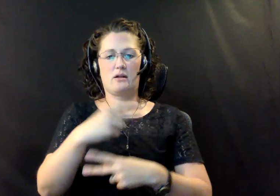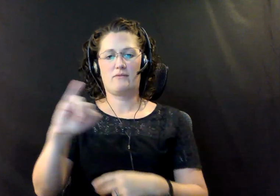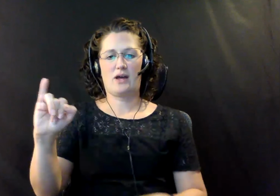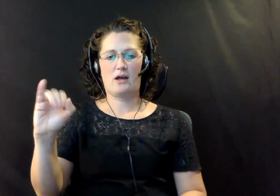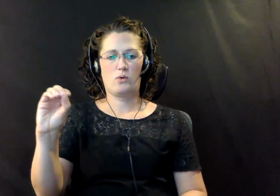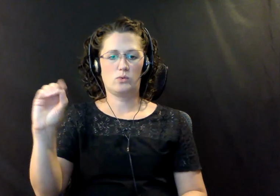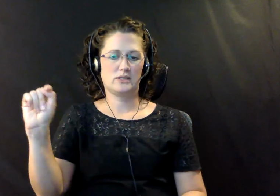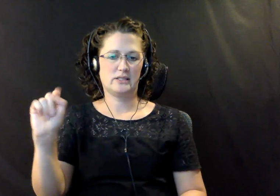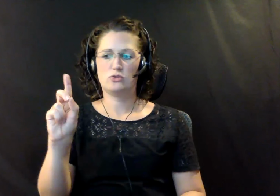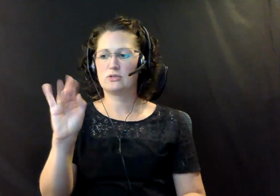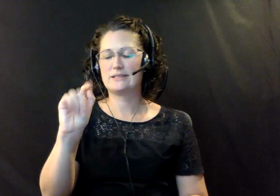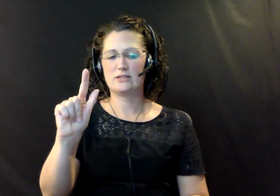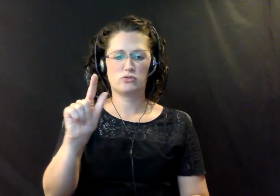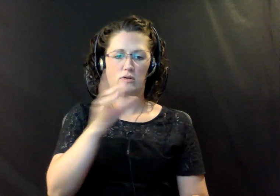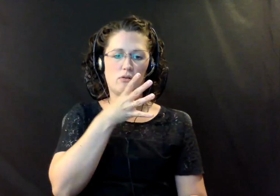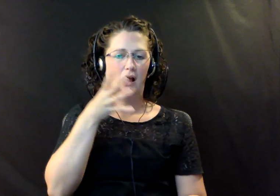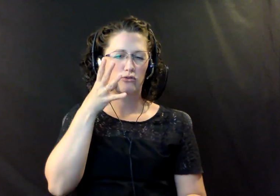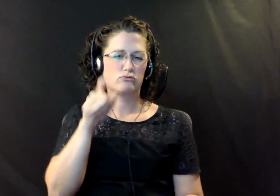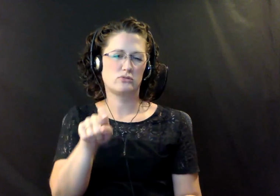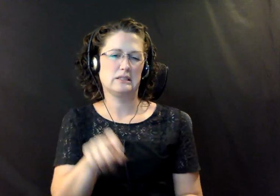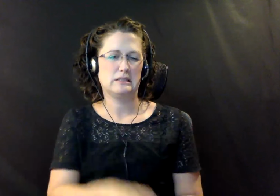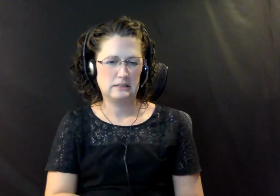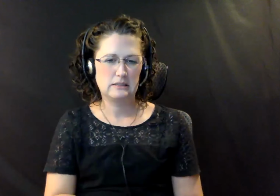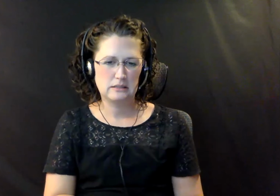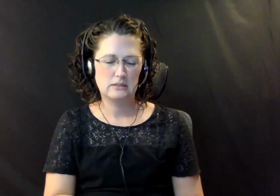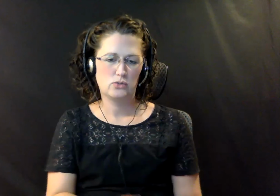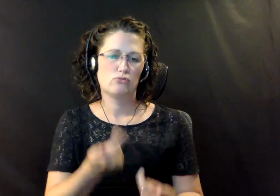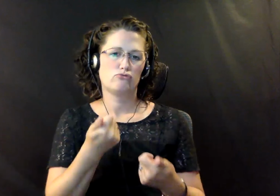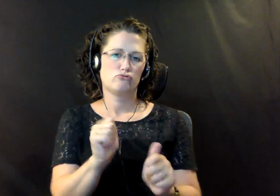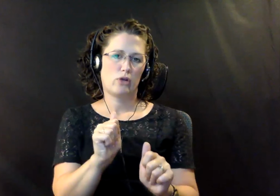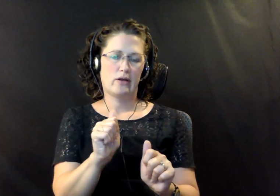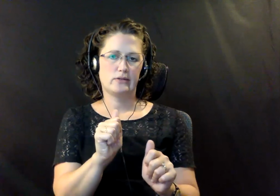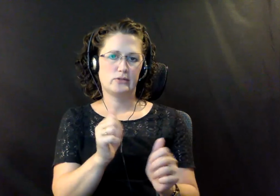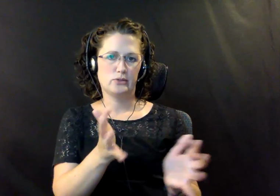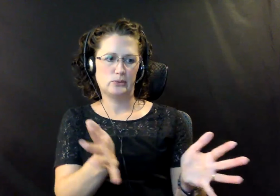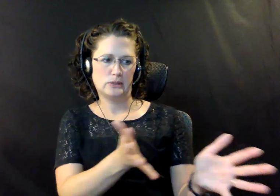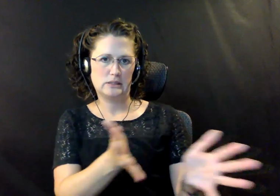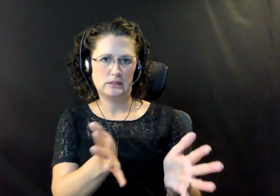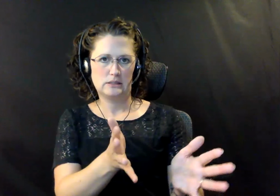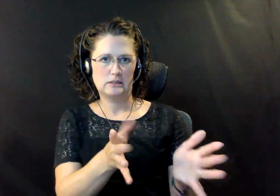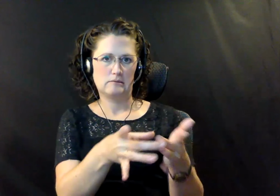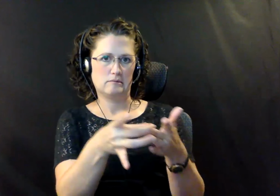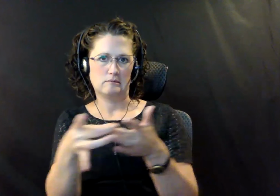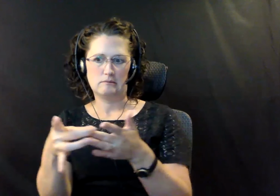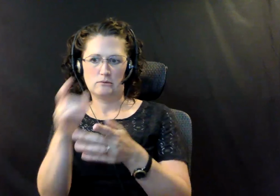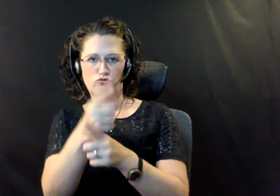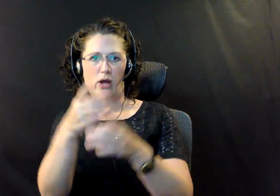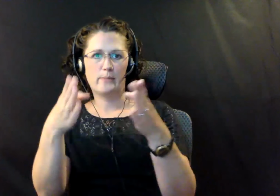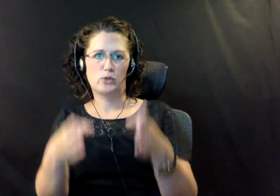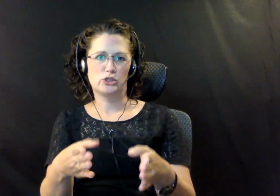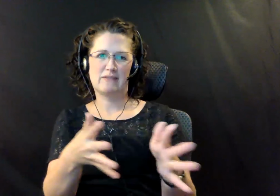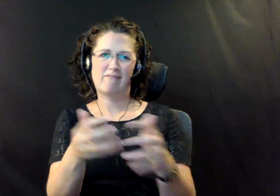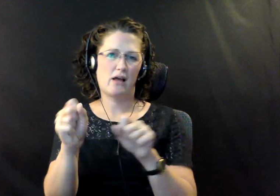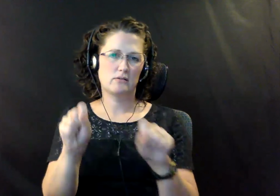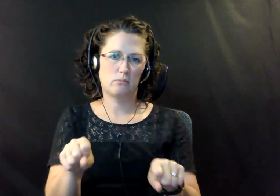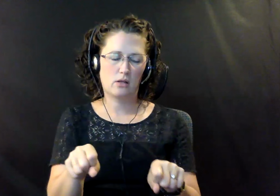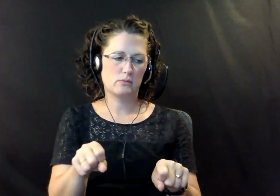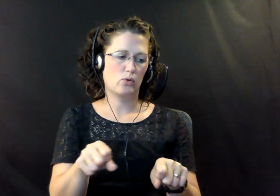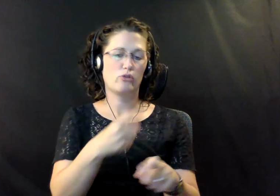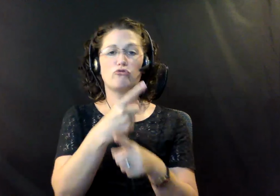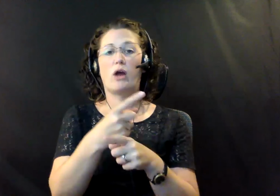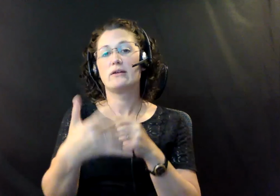digital agriculture need. And then it's getting them to the right person as quickly as possible, or the right technical partner as quickly